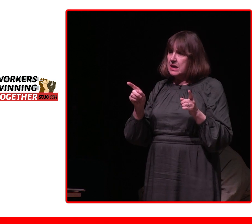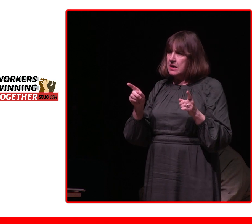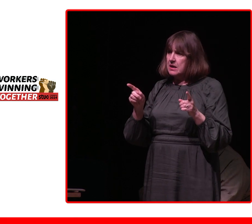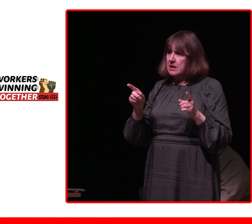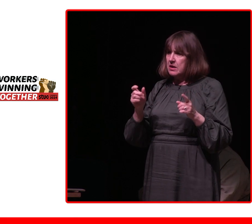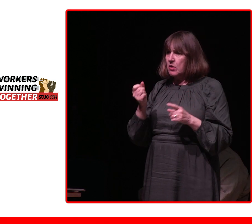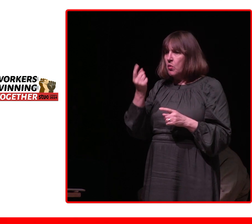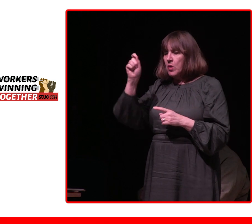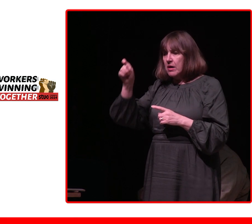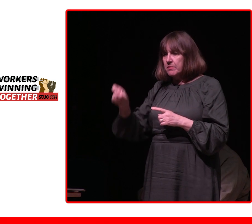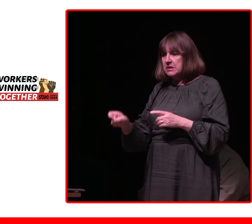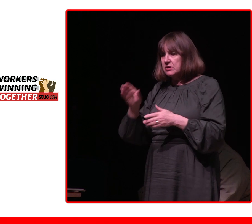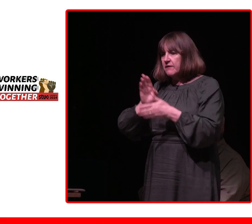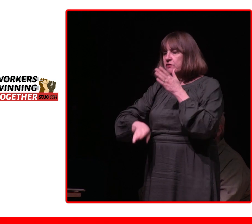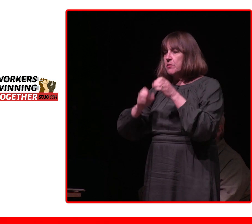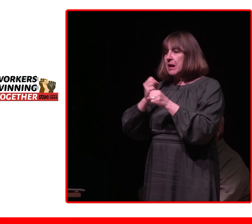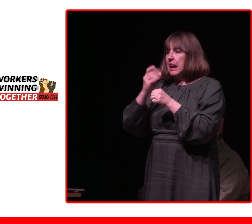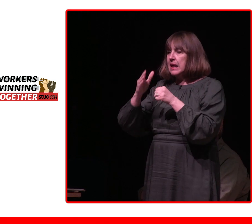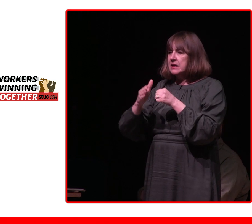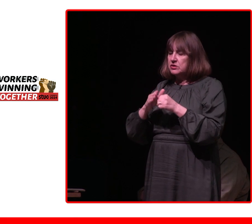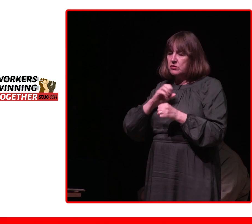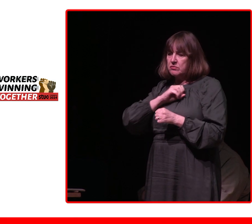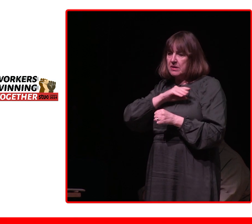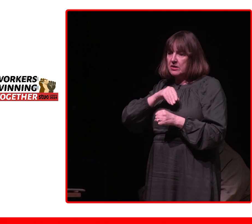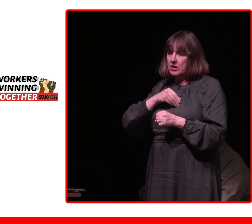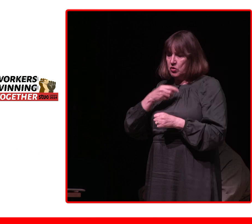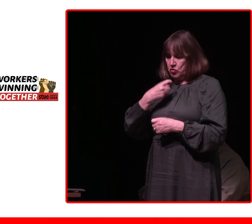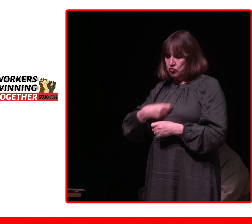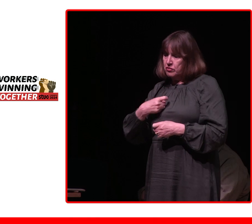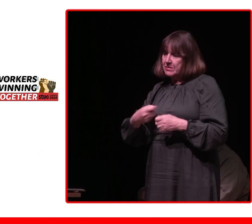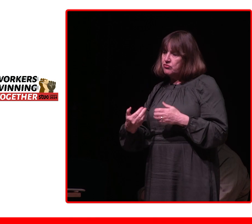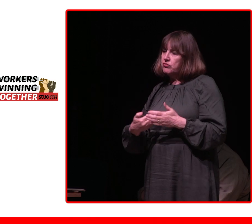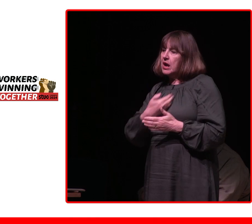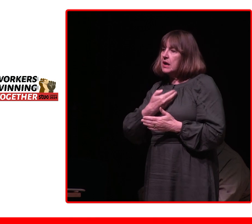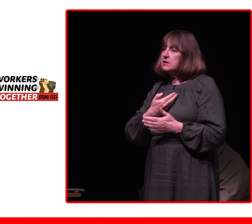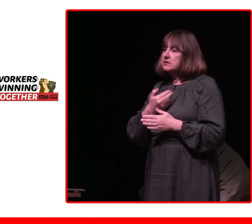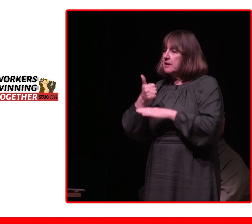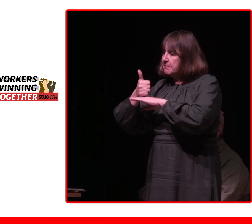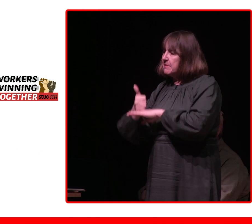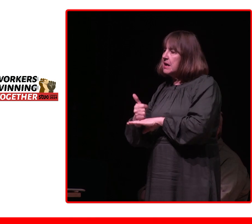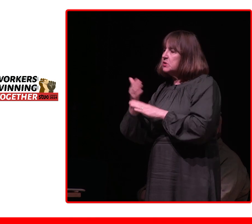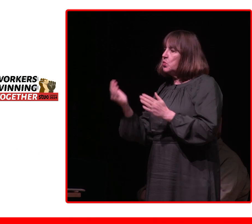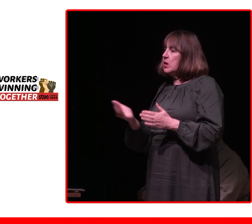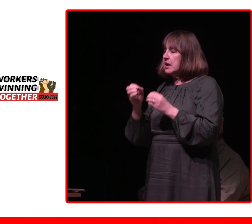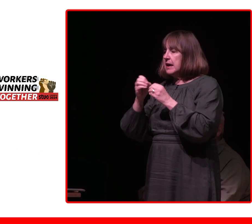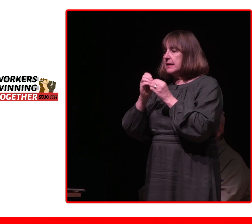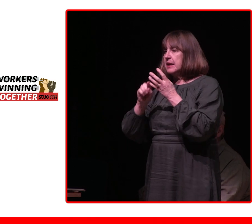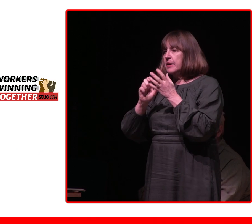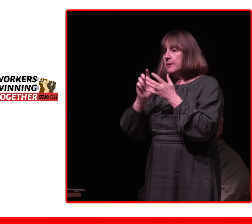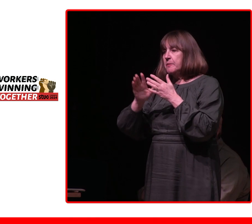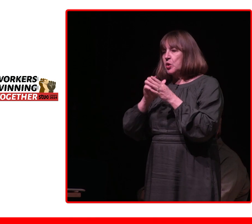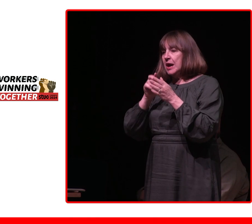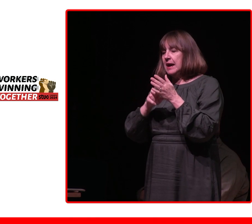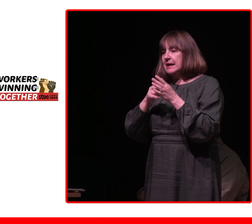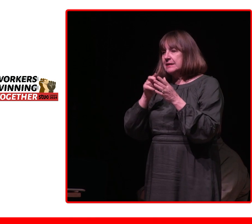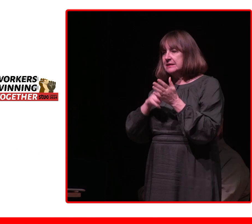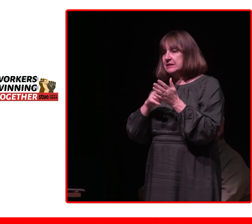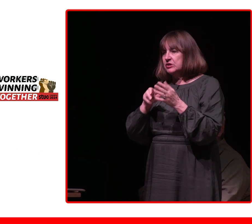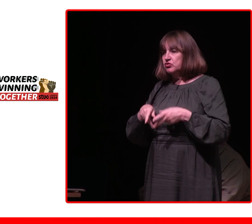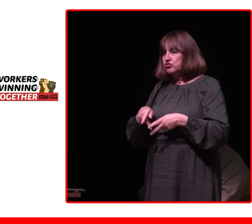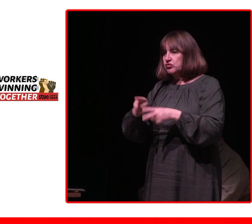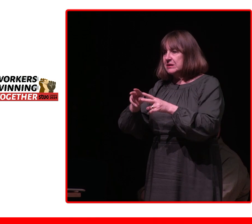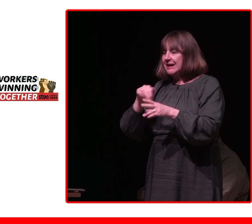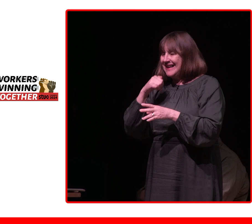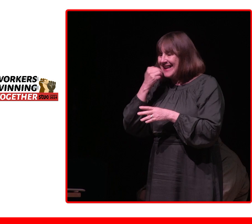one person here from the Glasgow Palestine Human Rights Campaign, who are in Buchanan Street and have been for years in Glasgow, every